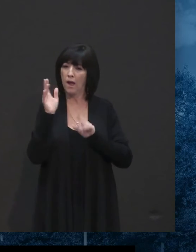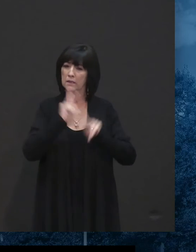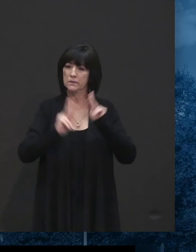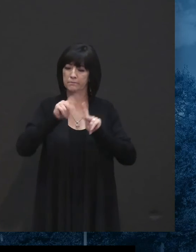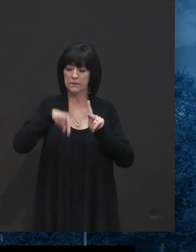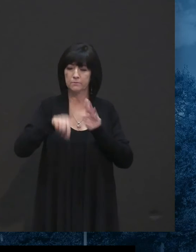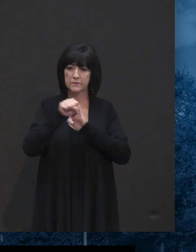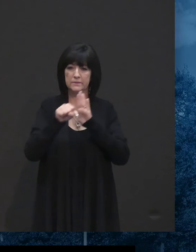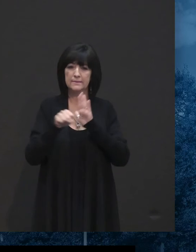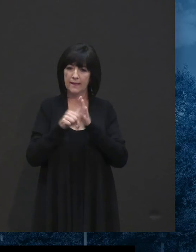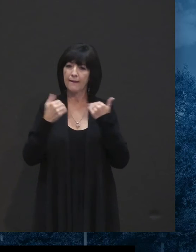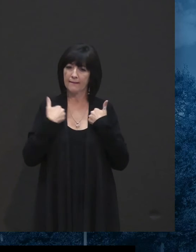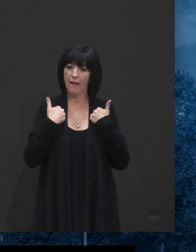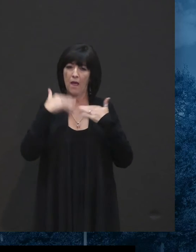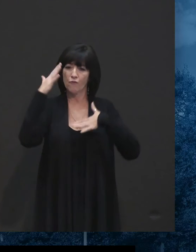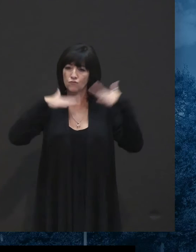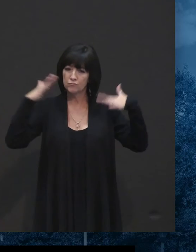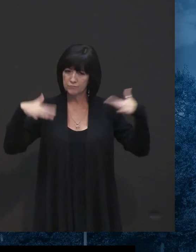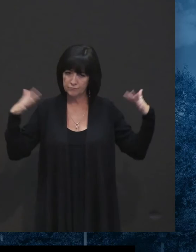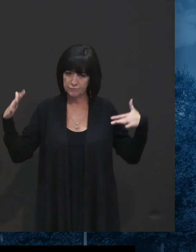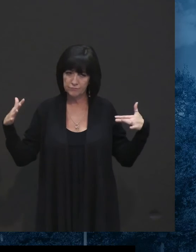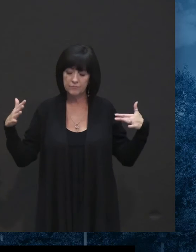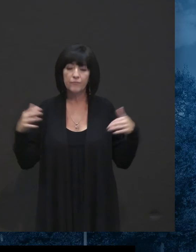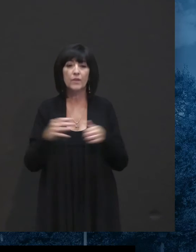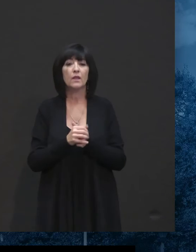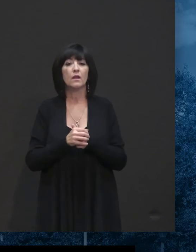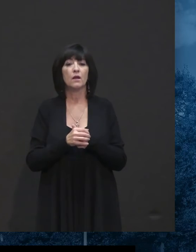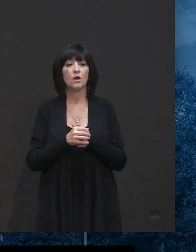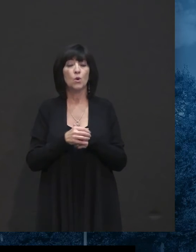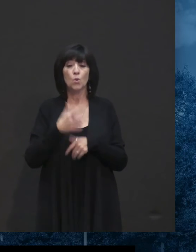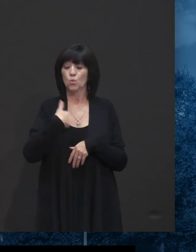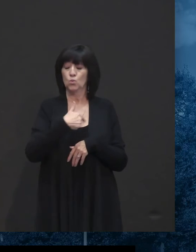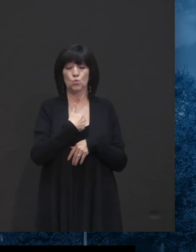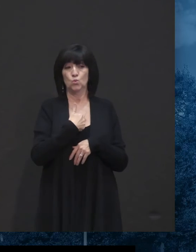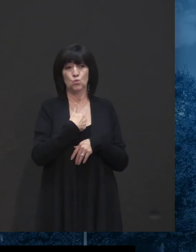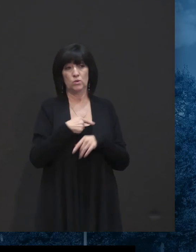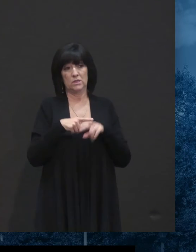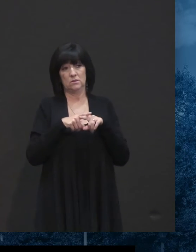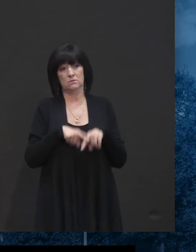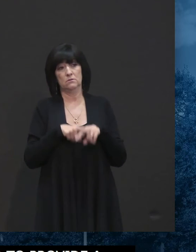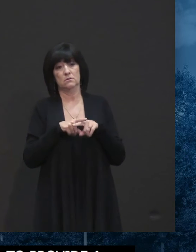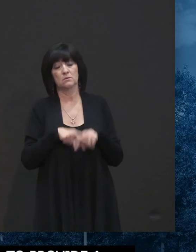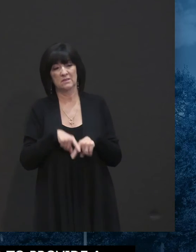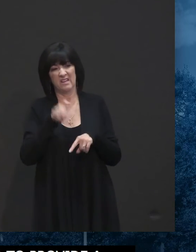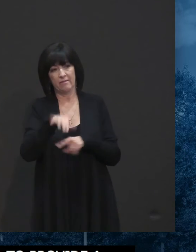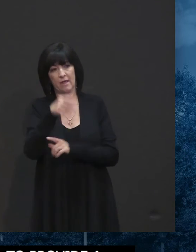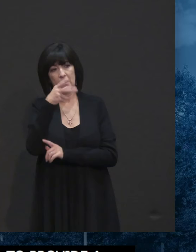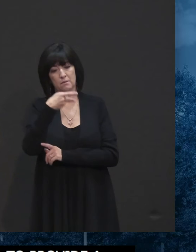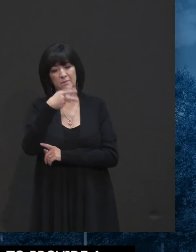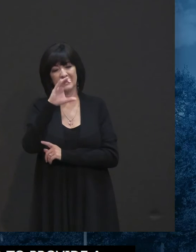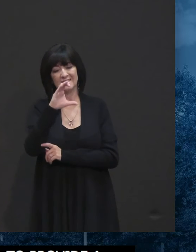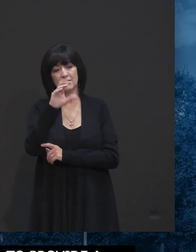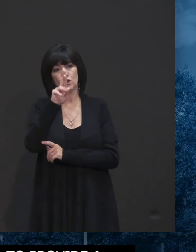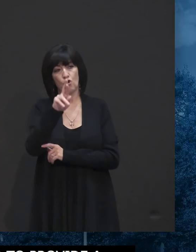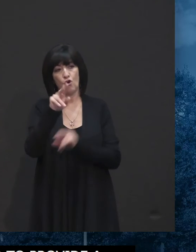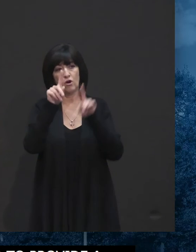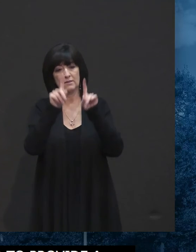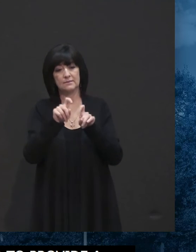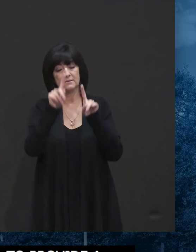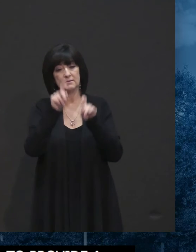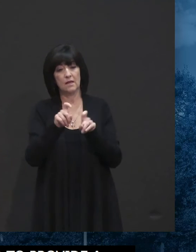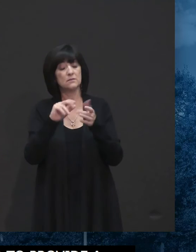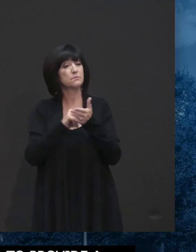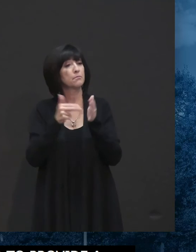and staff as schools continue. We rely heavily on the PCR test, which is